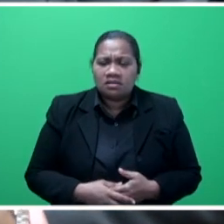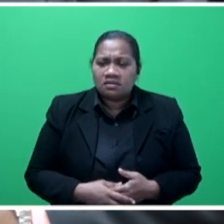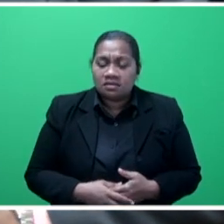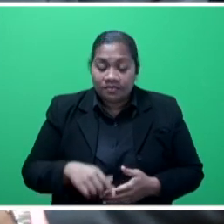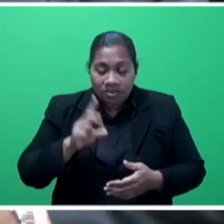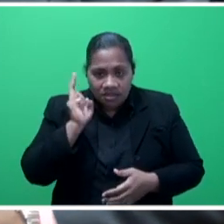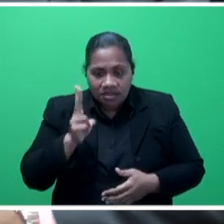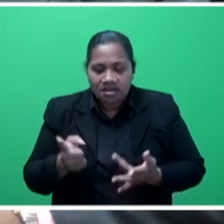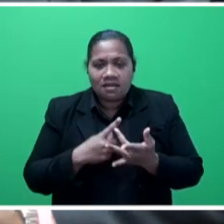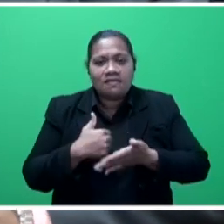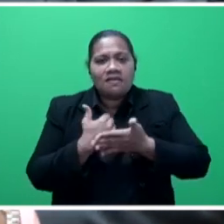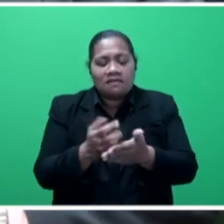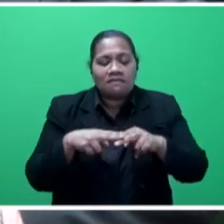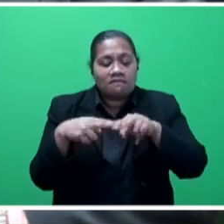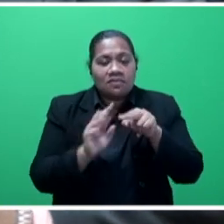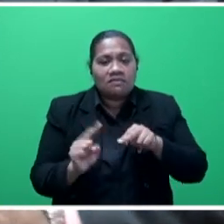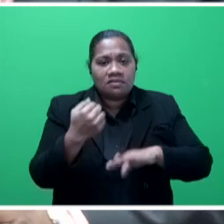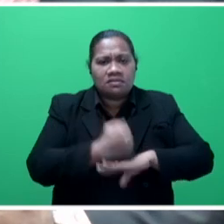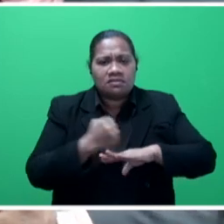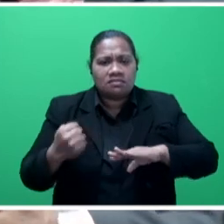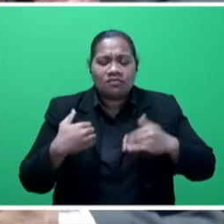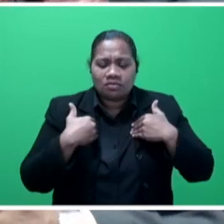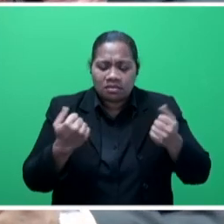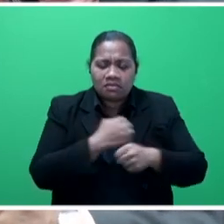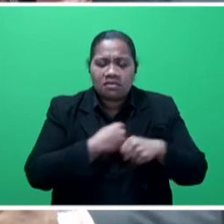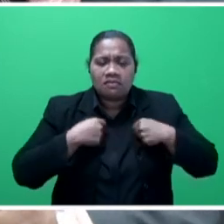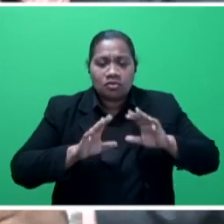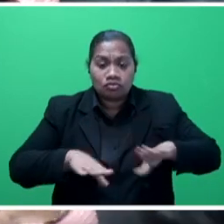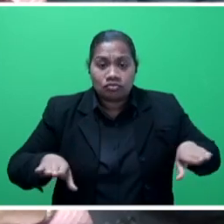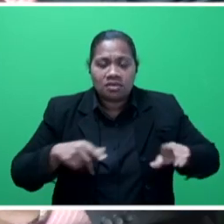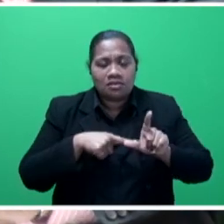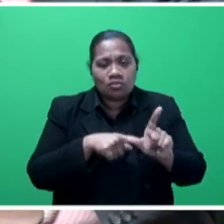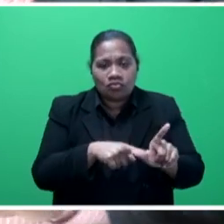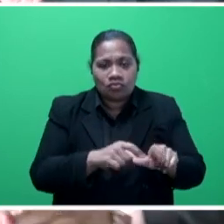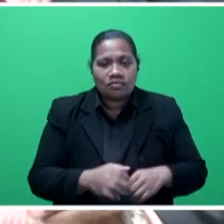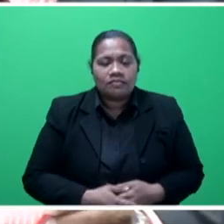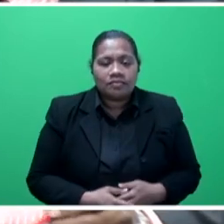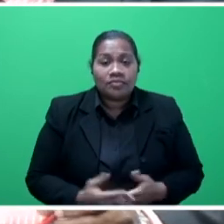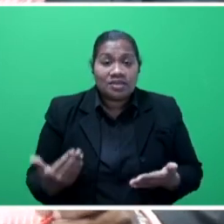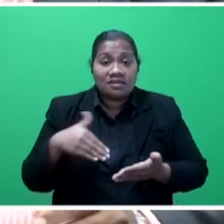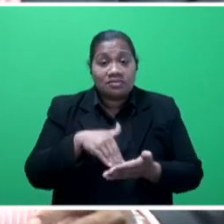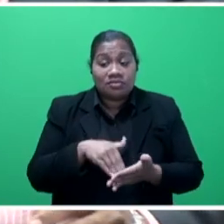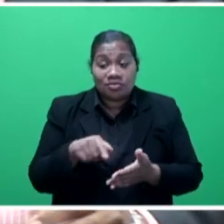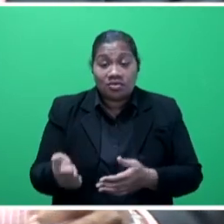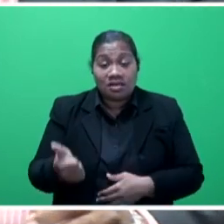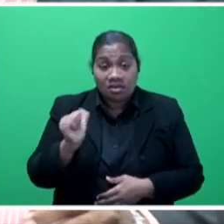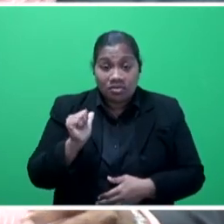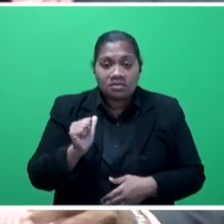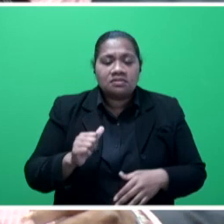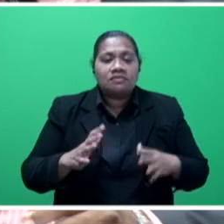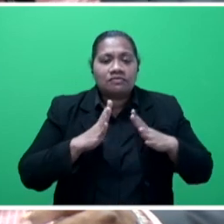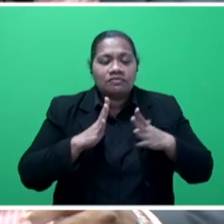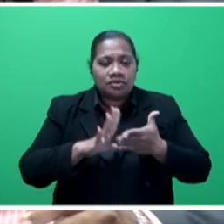by the Fiji First government for the welfare of our children and the youths, in addition to the existing allowance, free